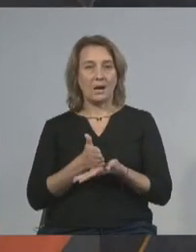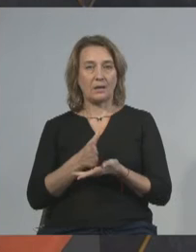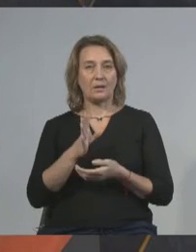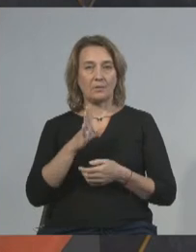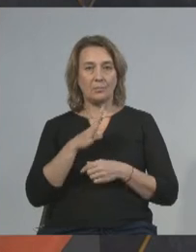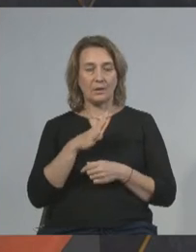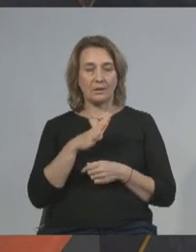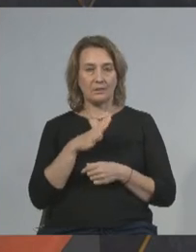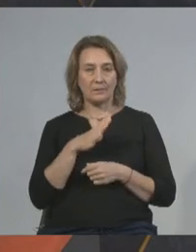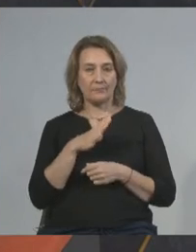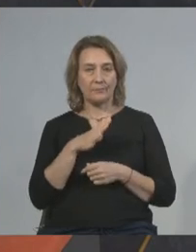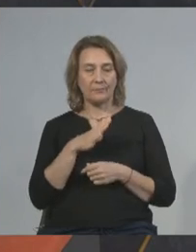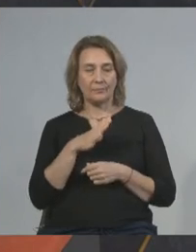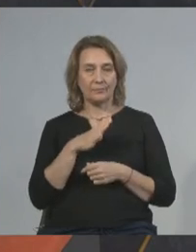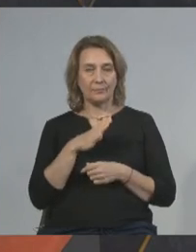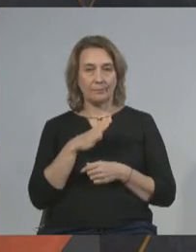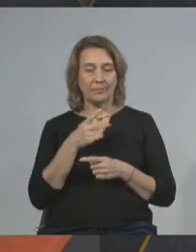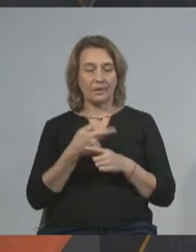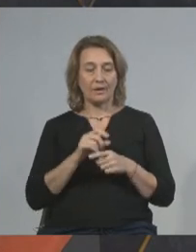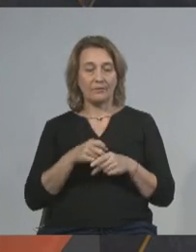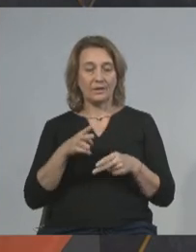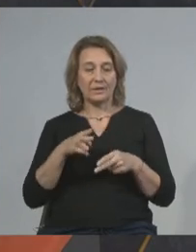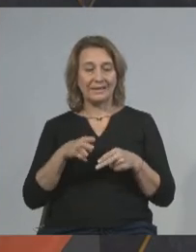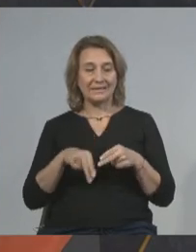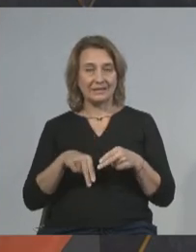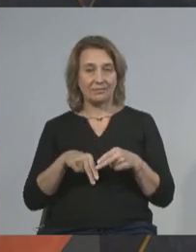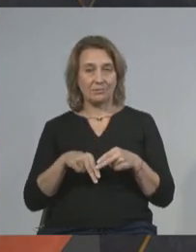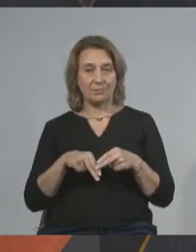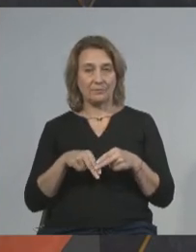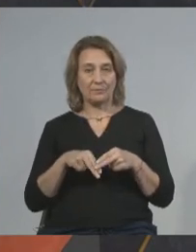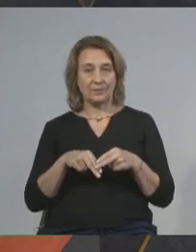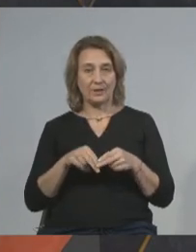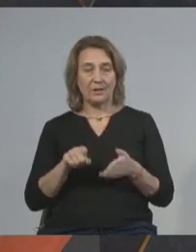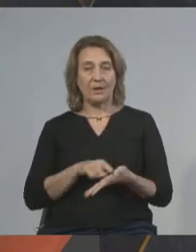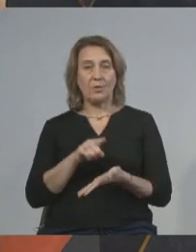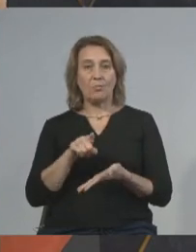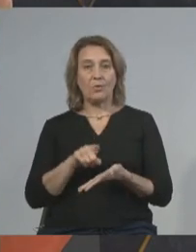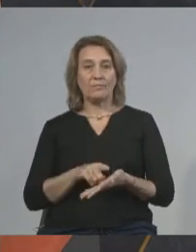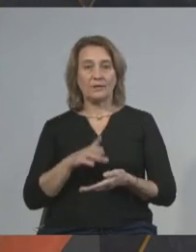only in this case it will have sense in your p l file